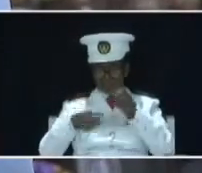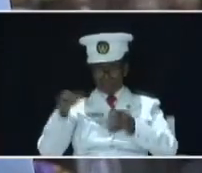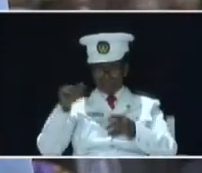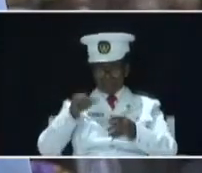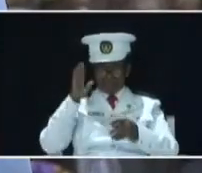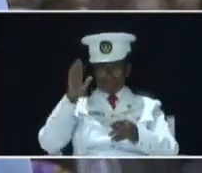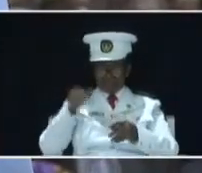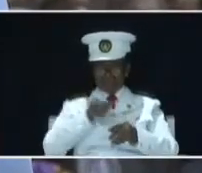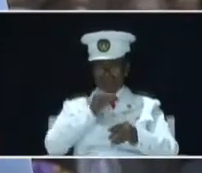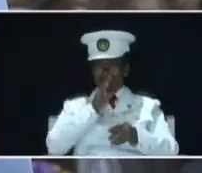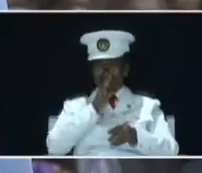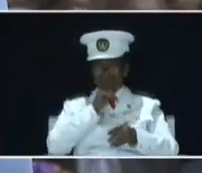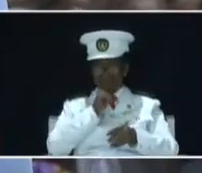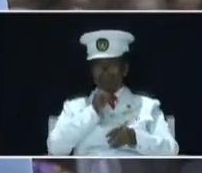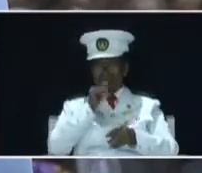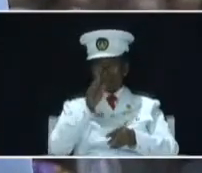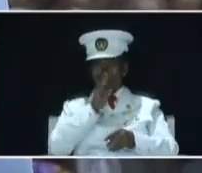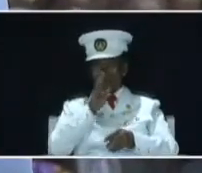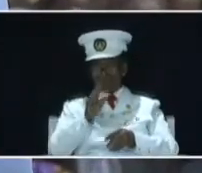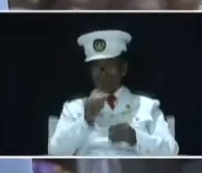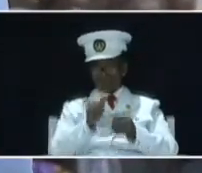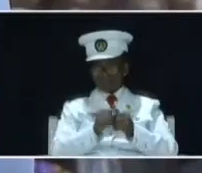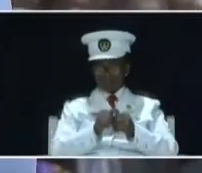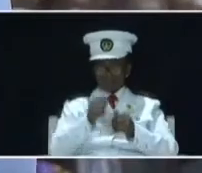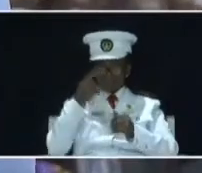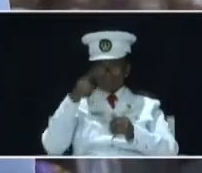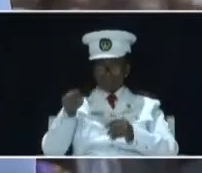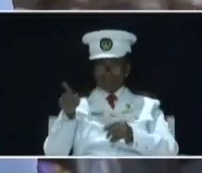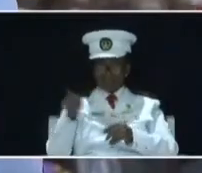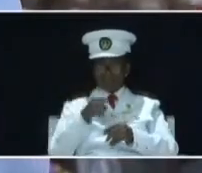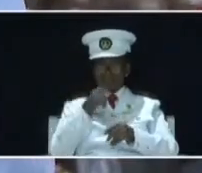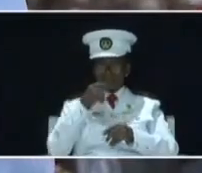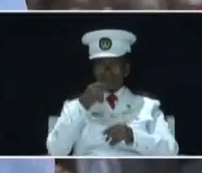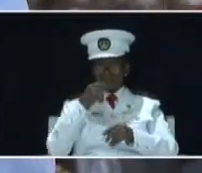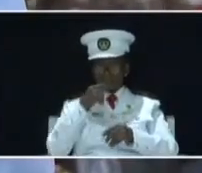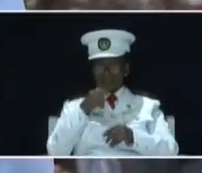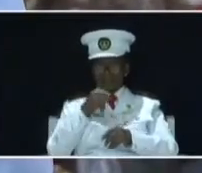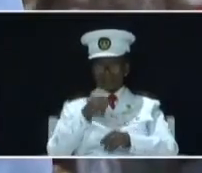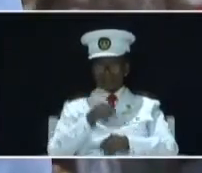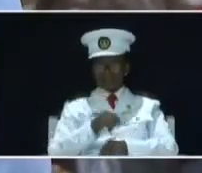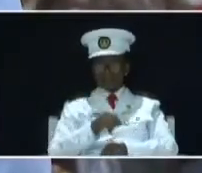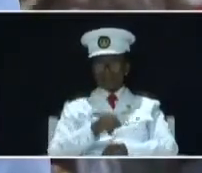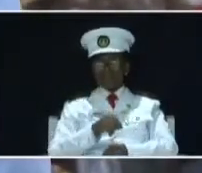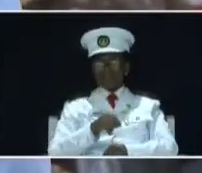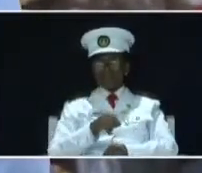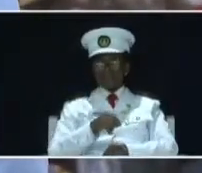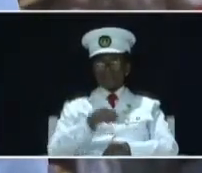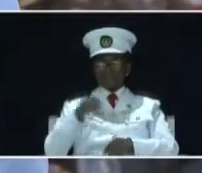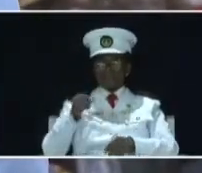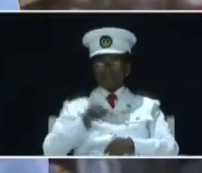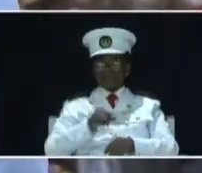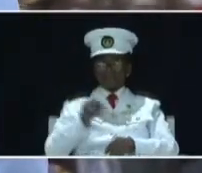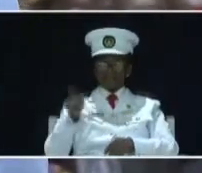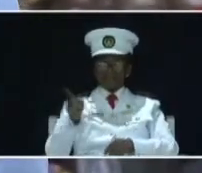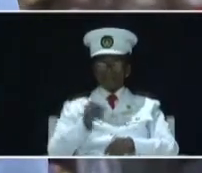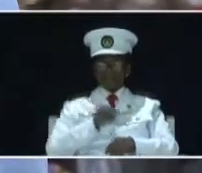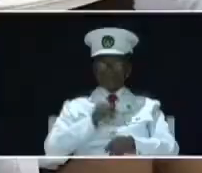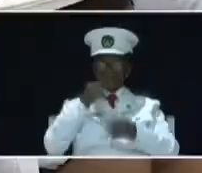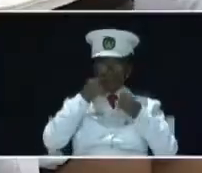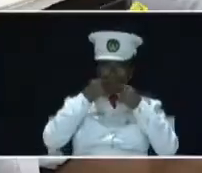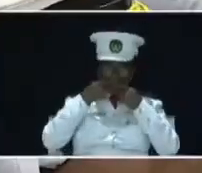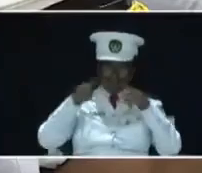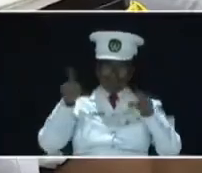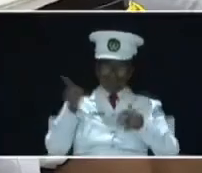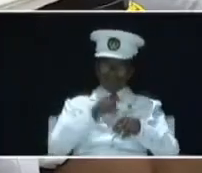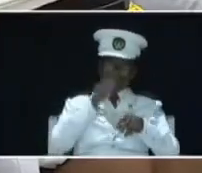I decree, in the name that's above every other name, you will never be alone again.